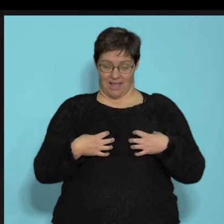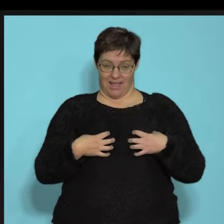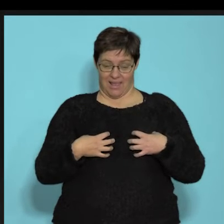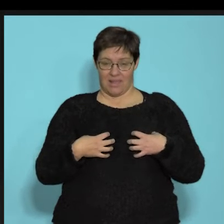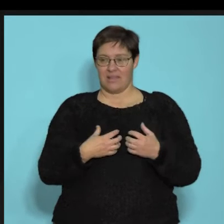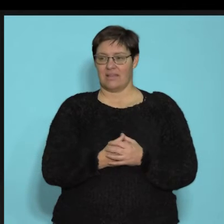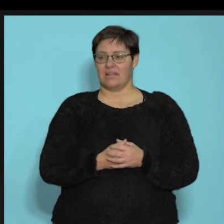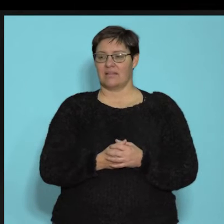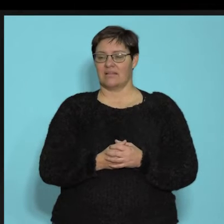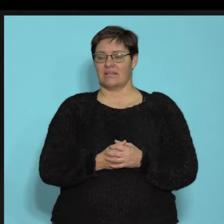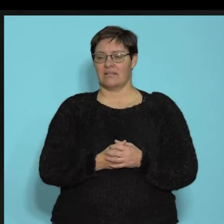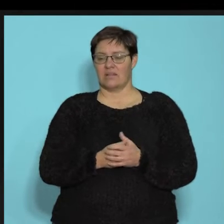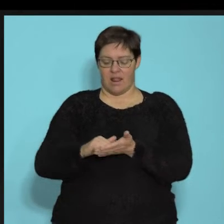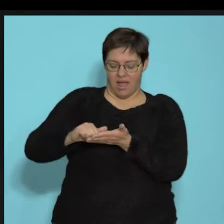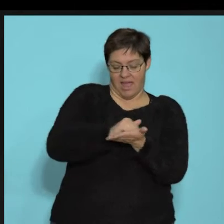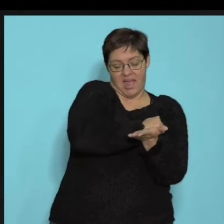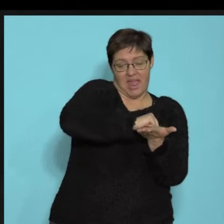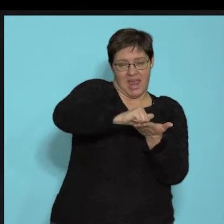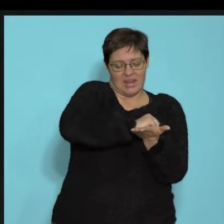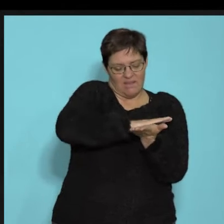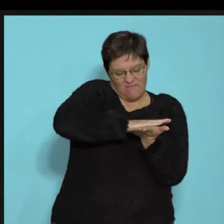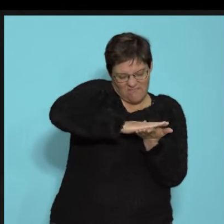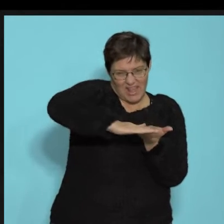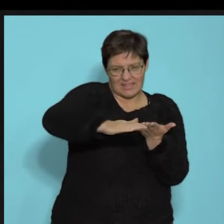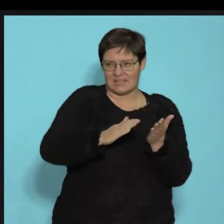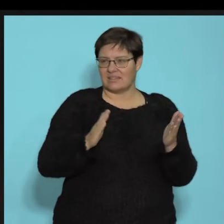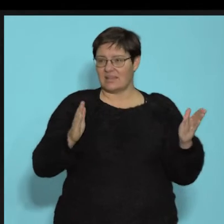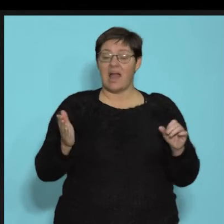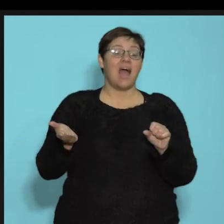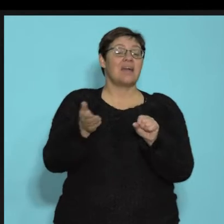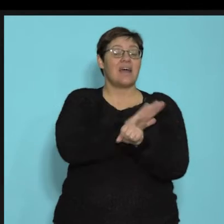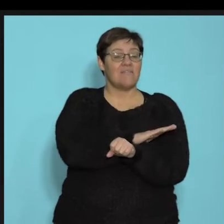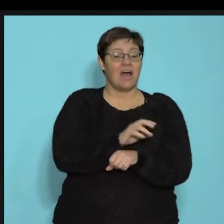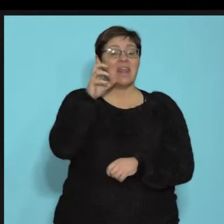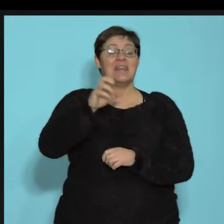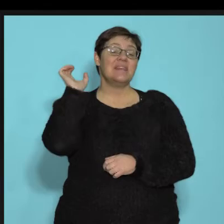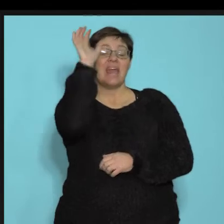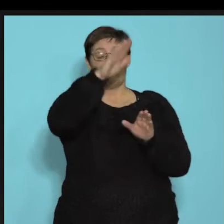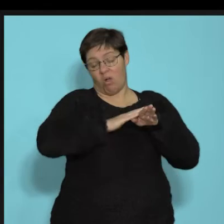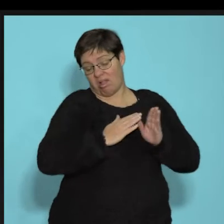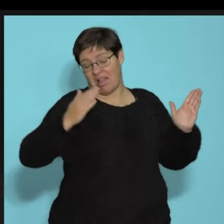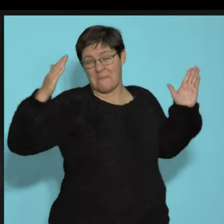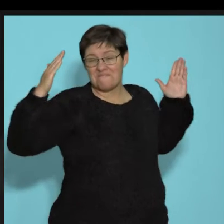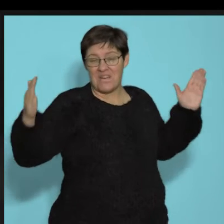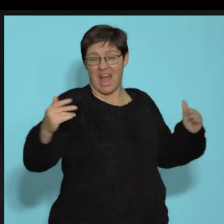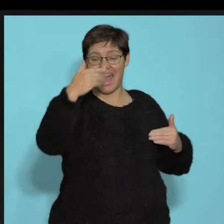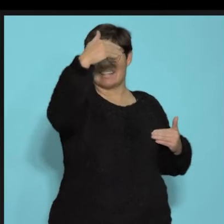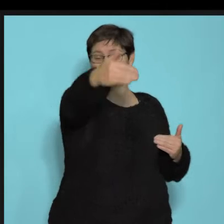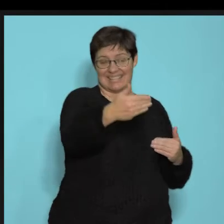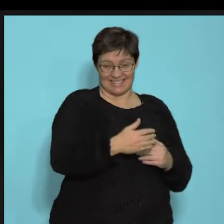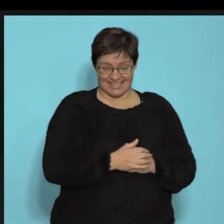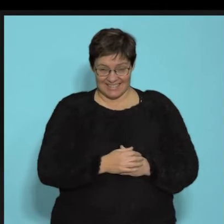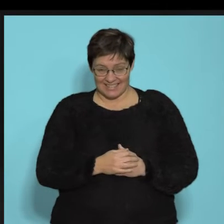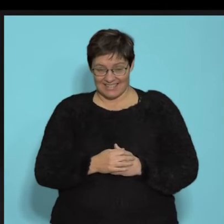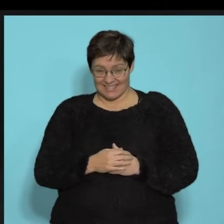lungs and I iron them out, guys, I can actually cover a netball field. Your